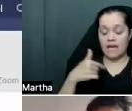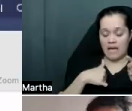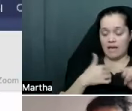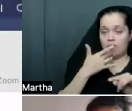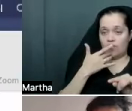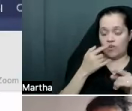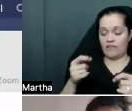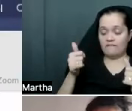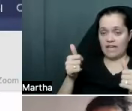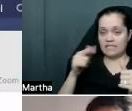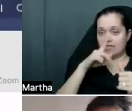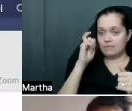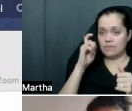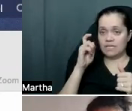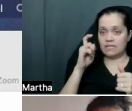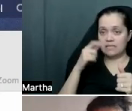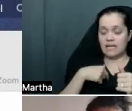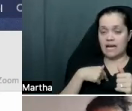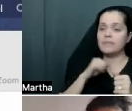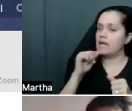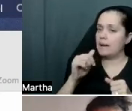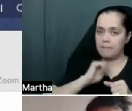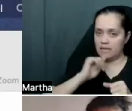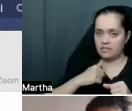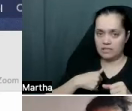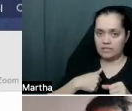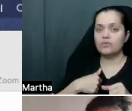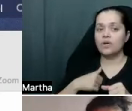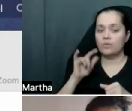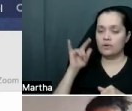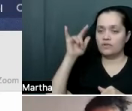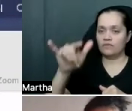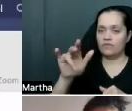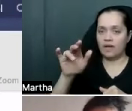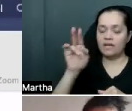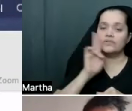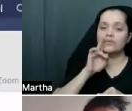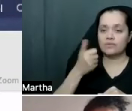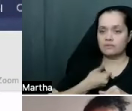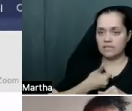pick the fastest because I'm impatient, so I would definitely fly to Houston.